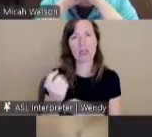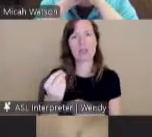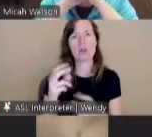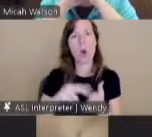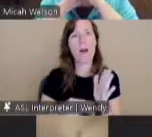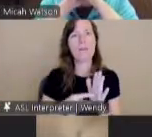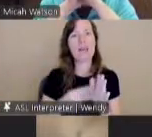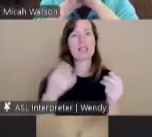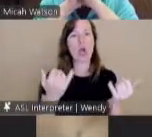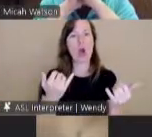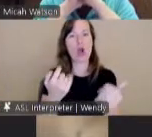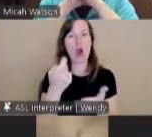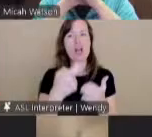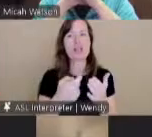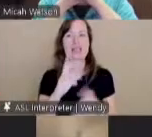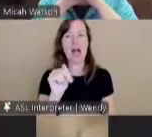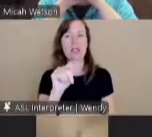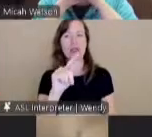rate